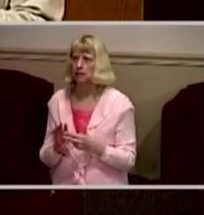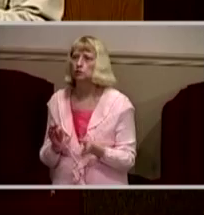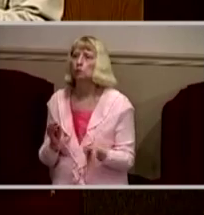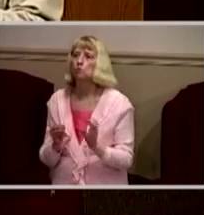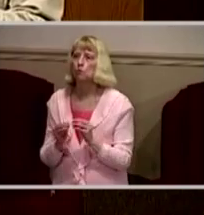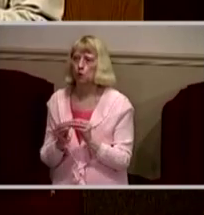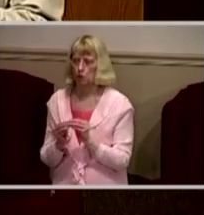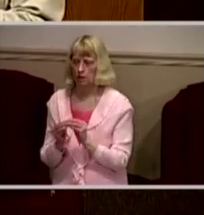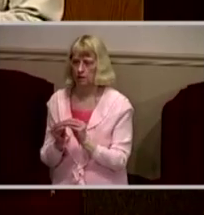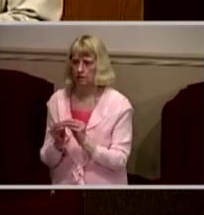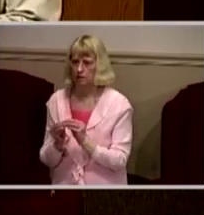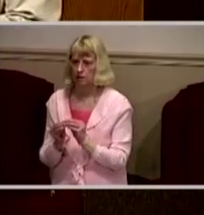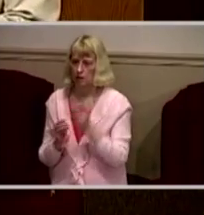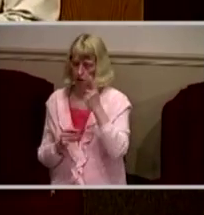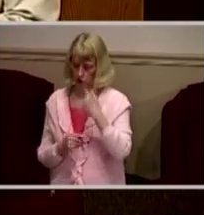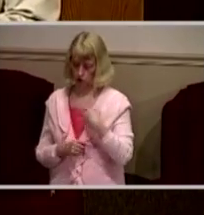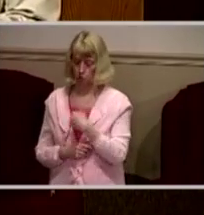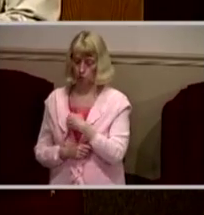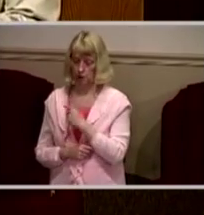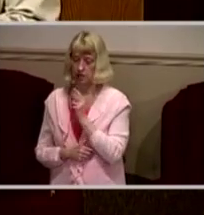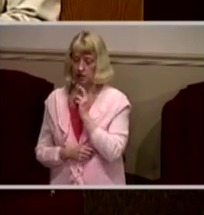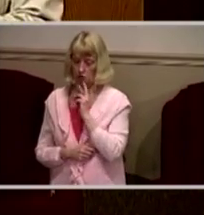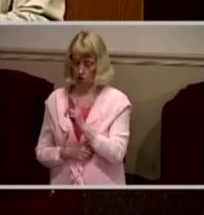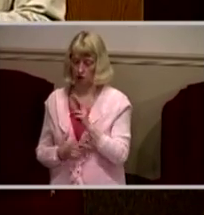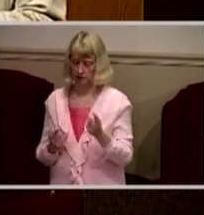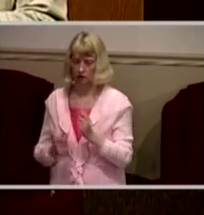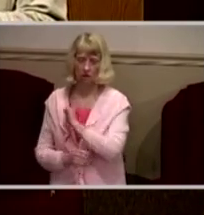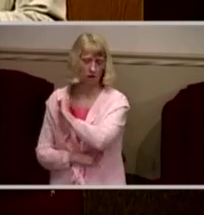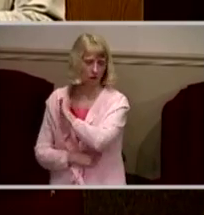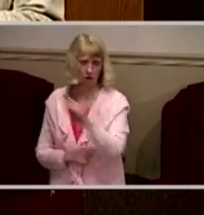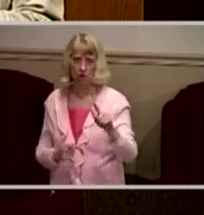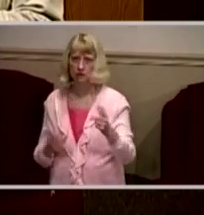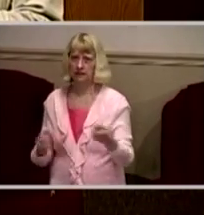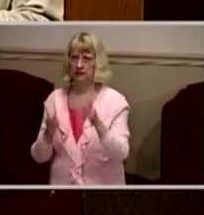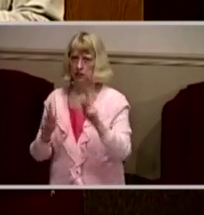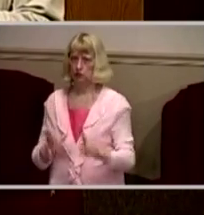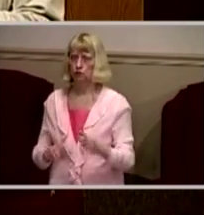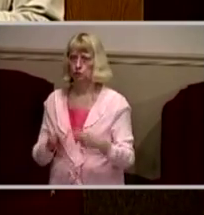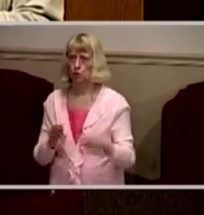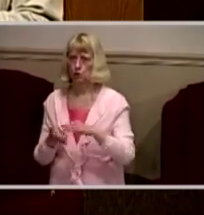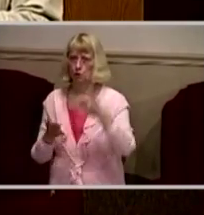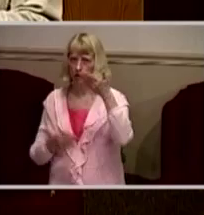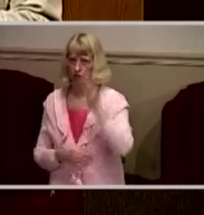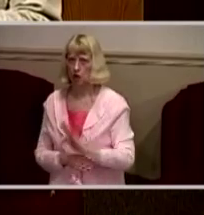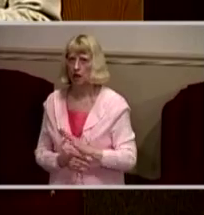that, because we have sinned. All have sinned and come short of the glory of God.